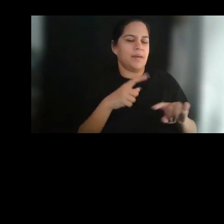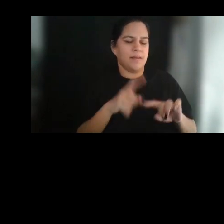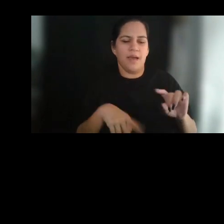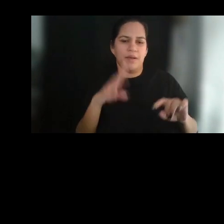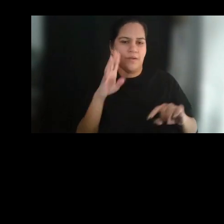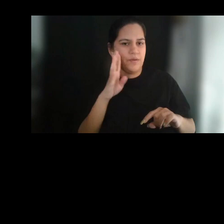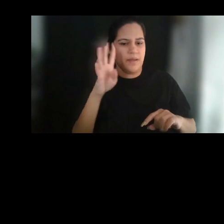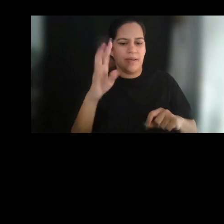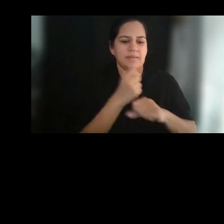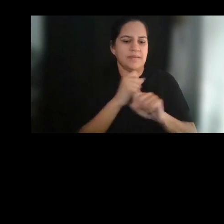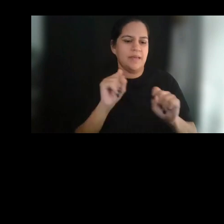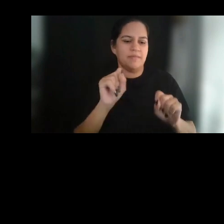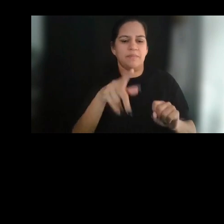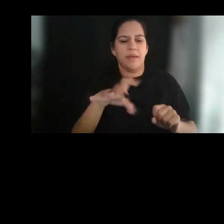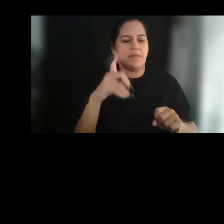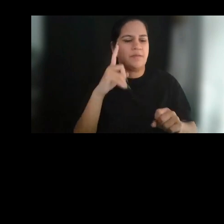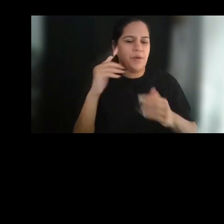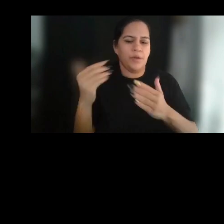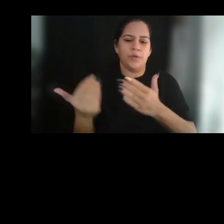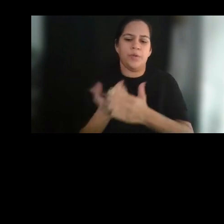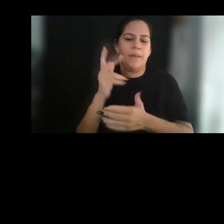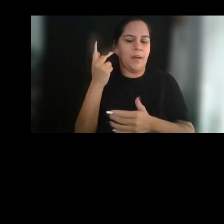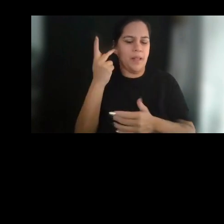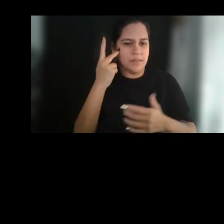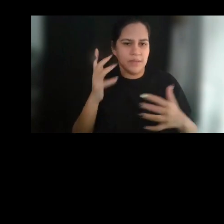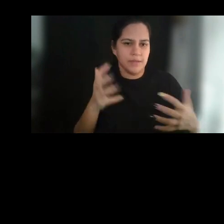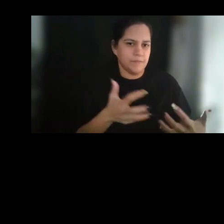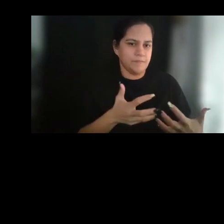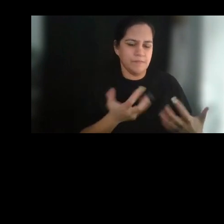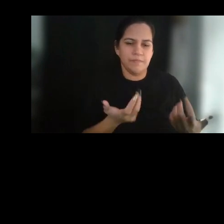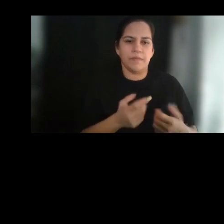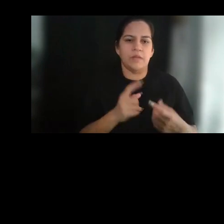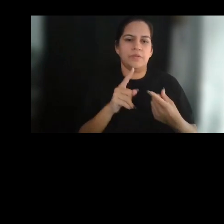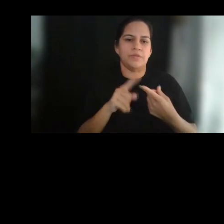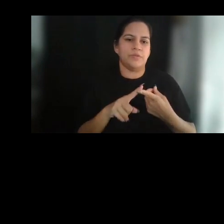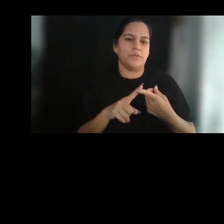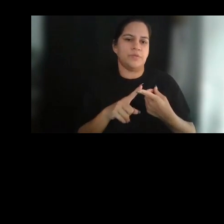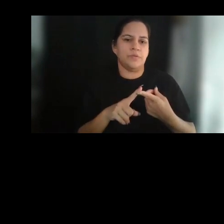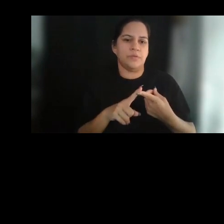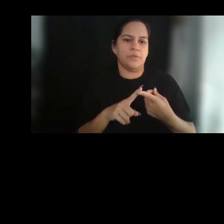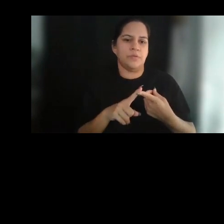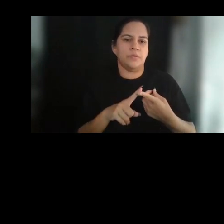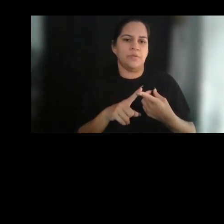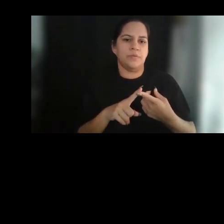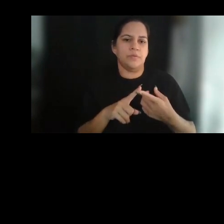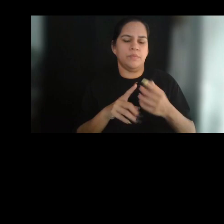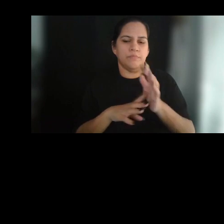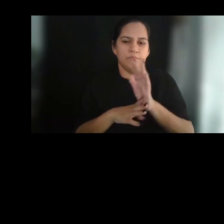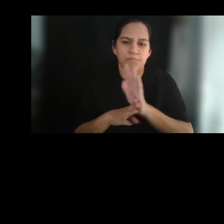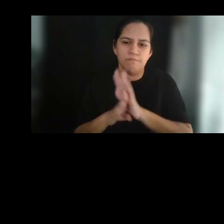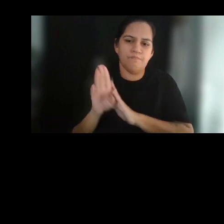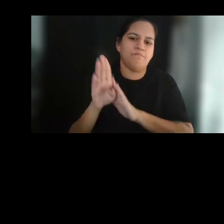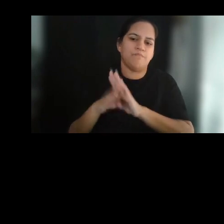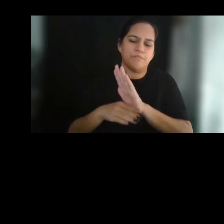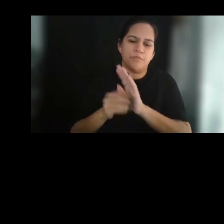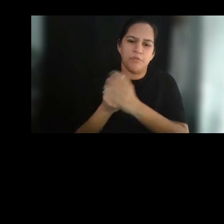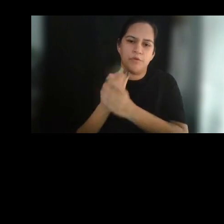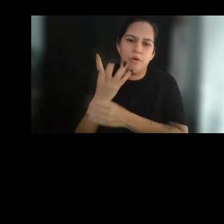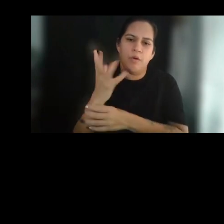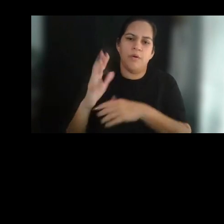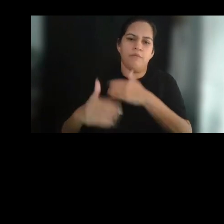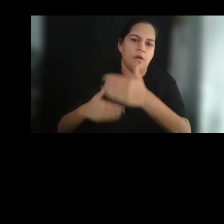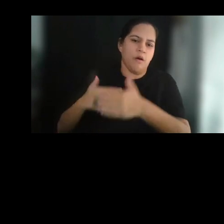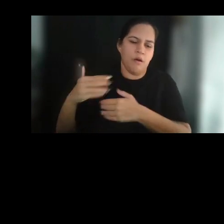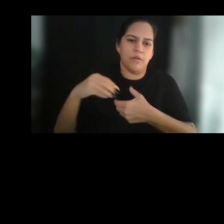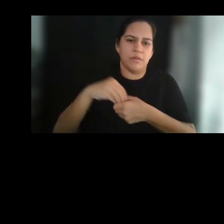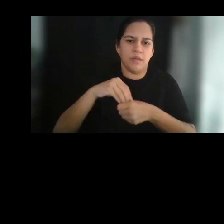new politics to foment and grow and evolve inside of communities